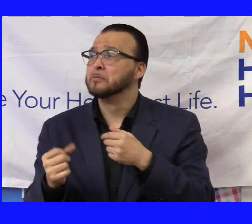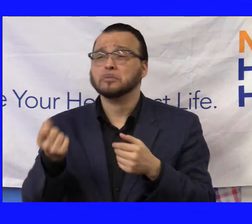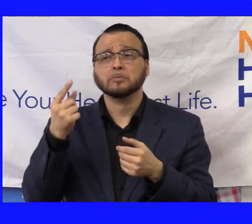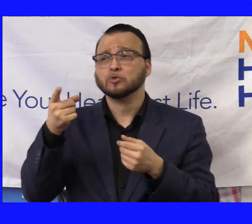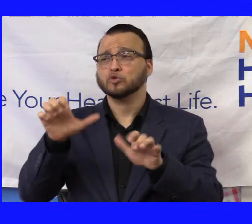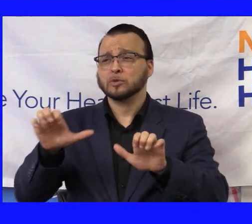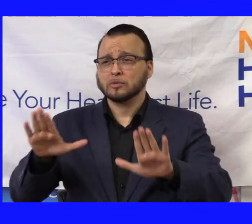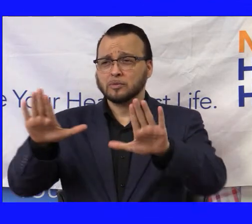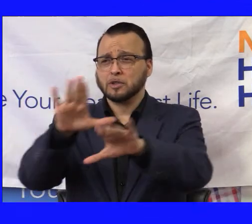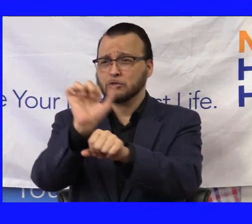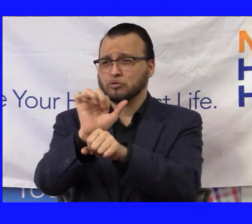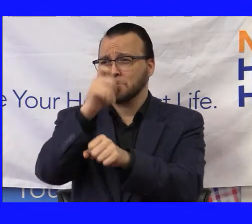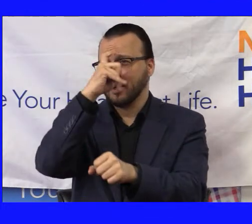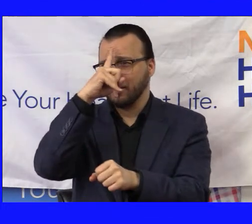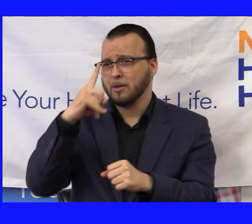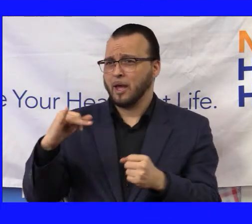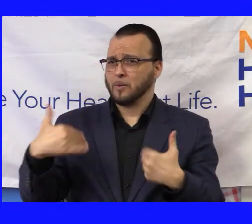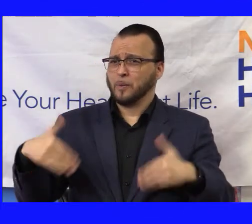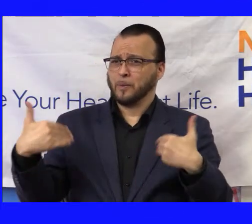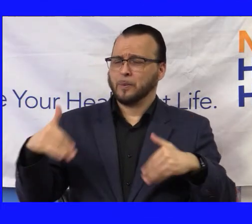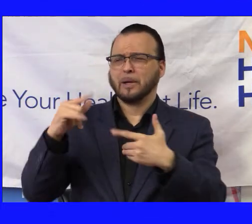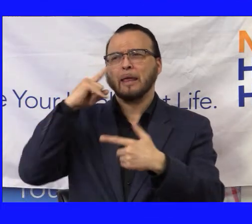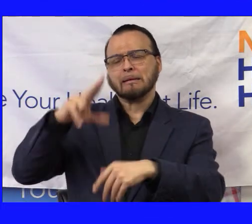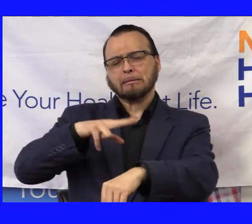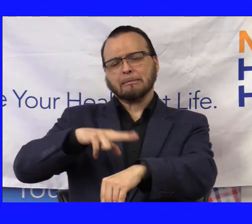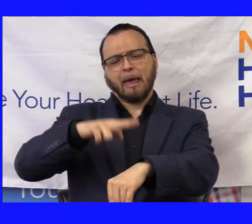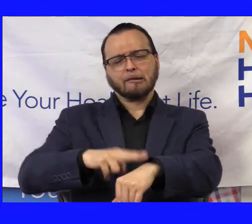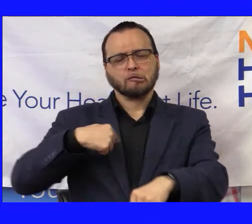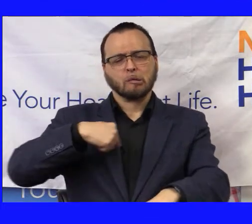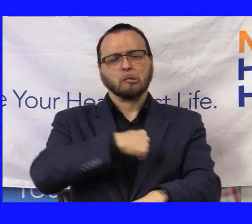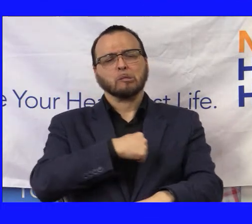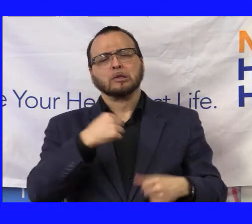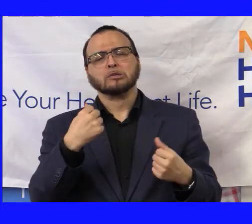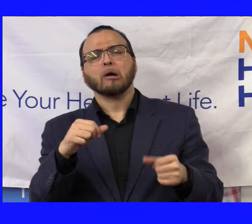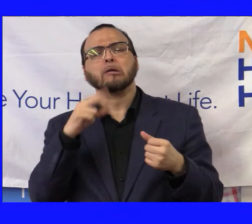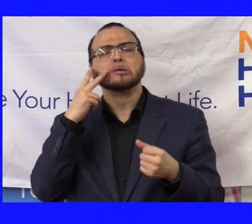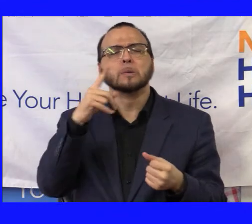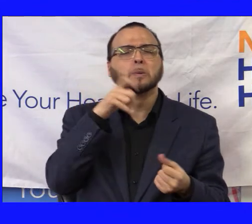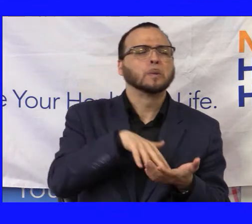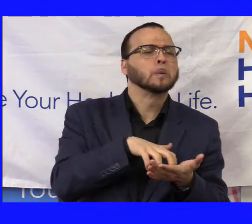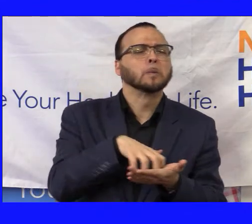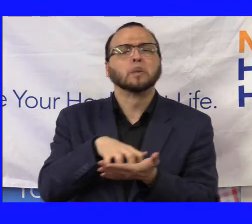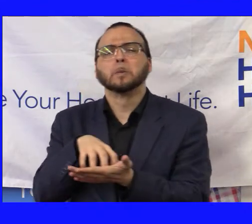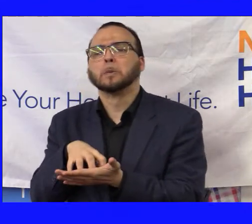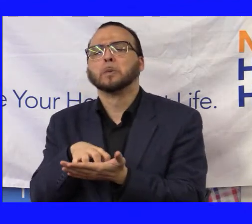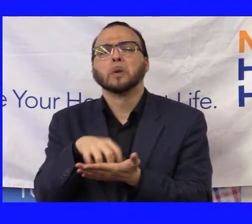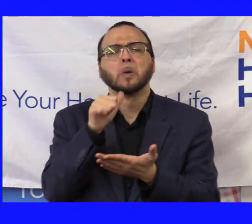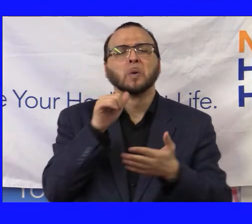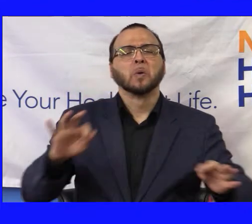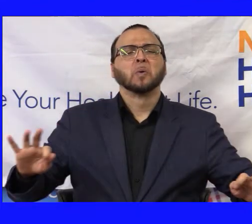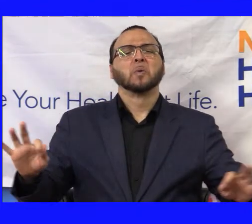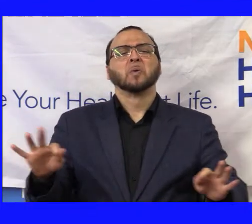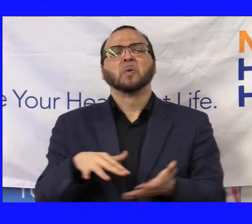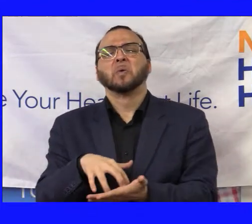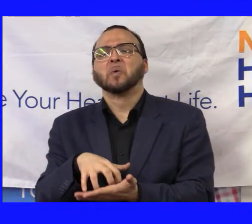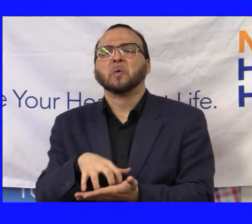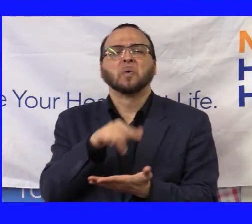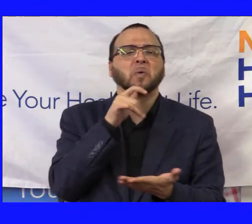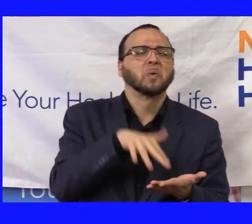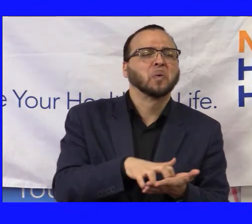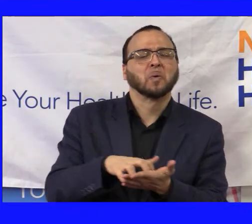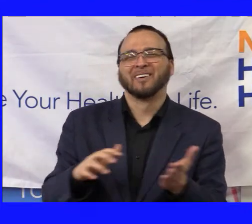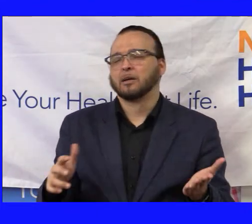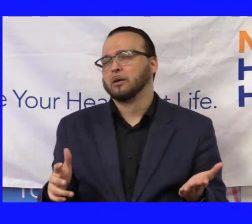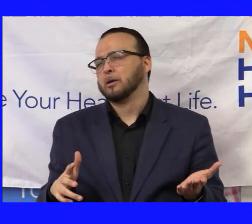tremendous. I think naturally, though, we always look at the weaker players here, the laggards, and there's such a